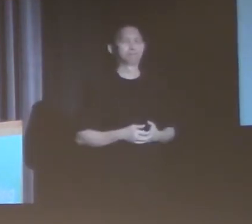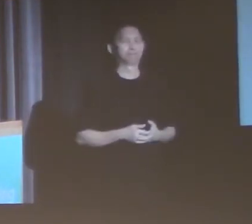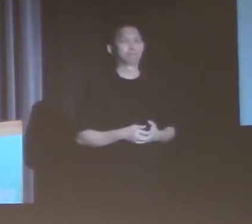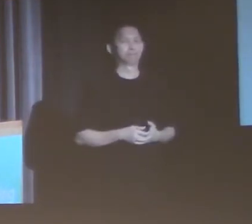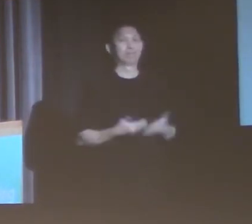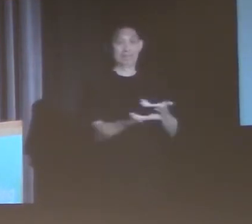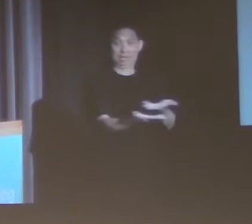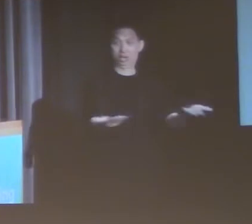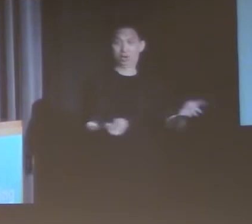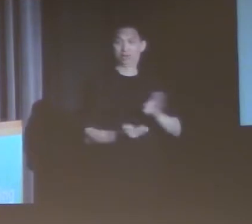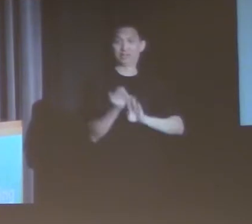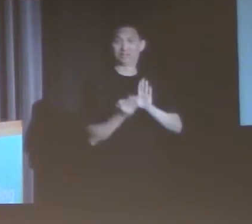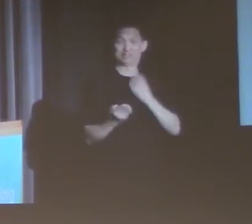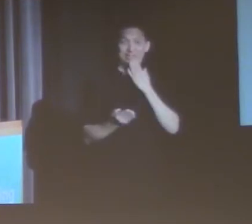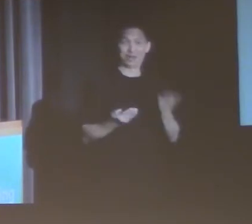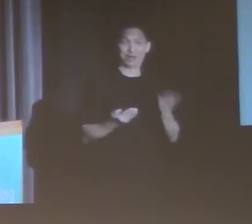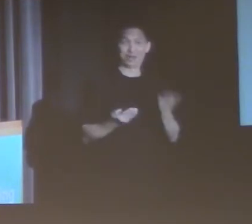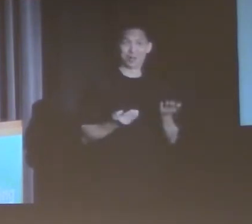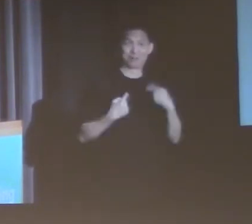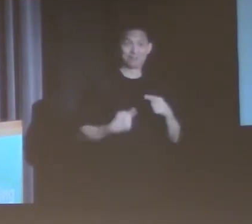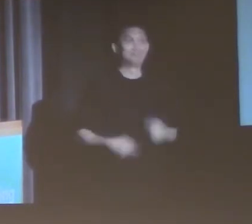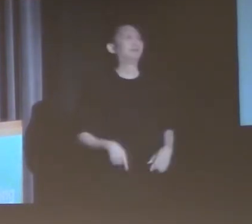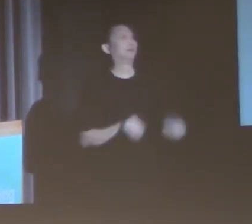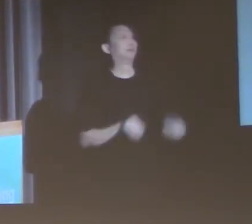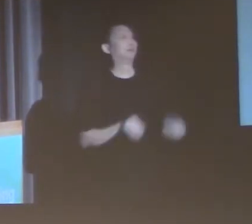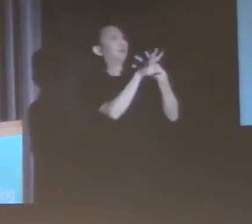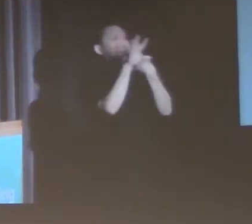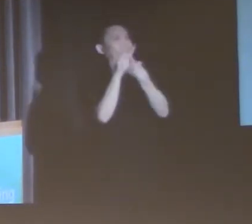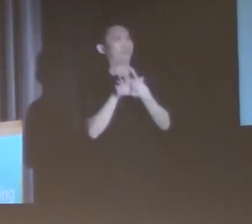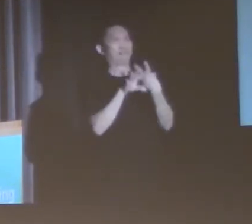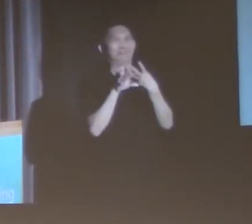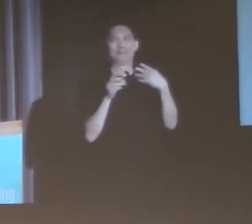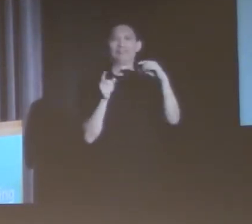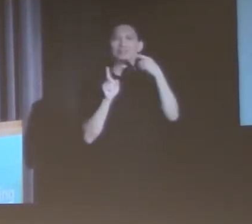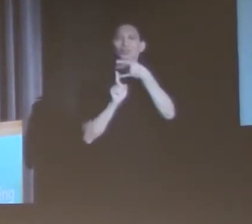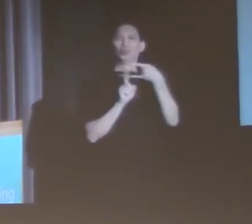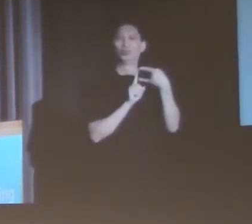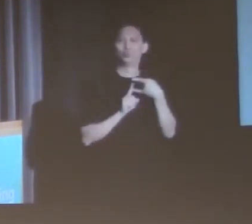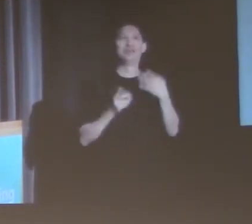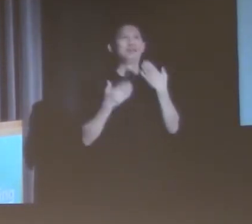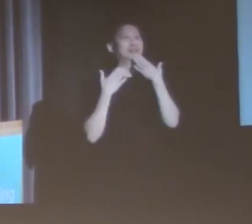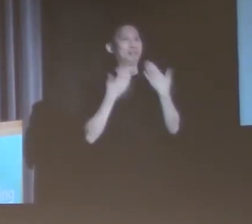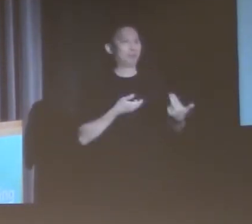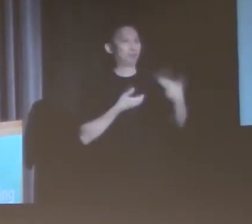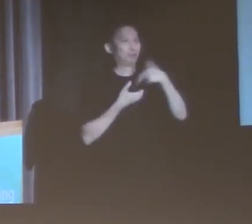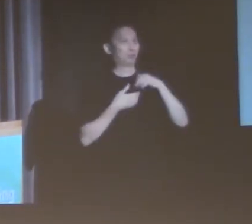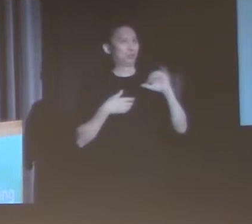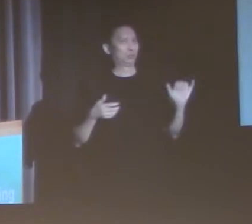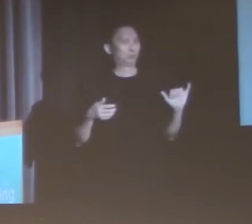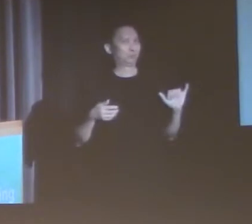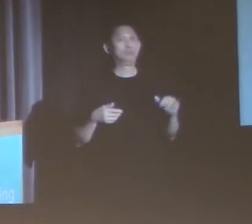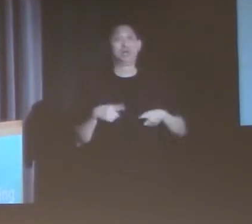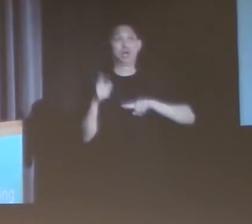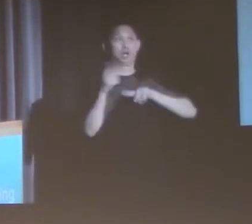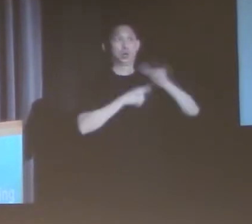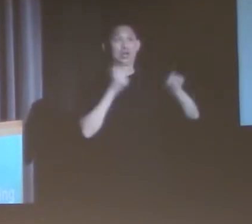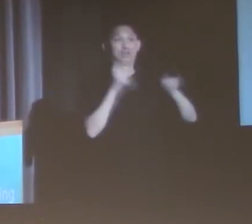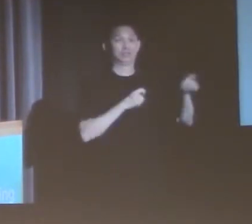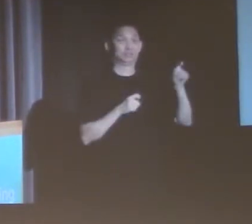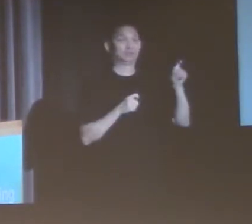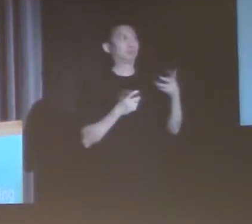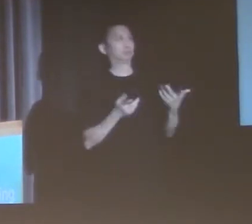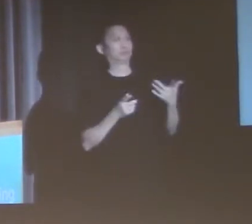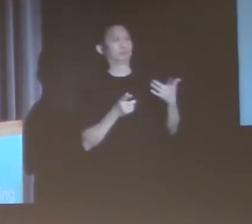thank you for our virtual audience. And if you have questions for the virtual audience, feel free to put them in the chat, but I